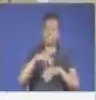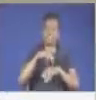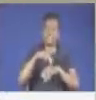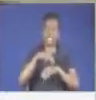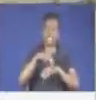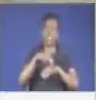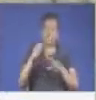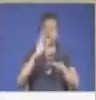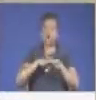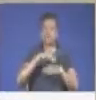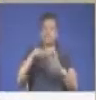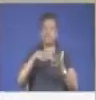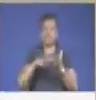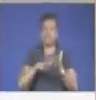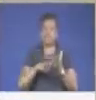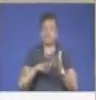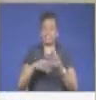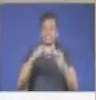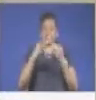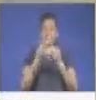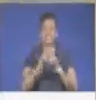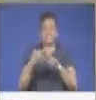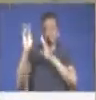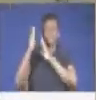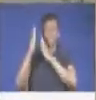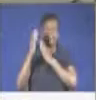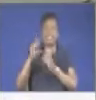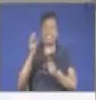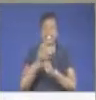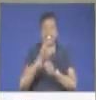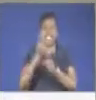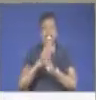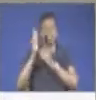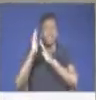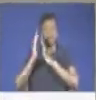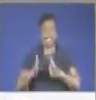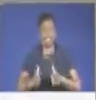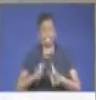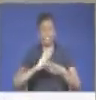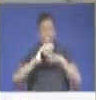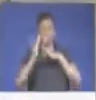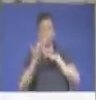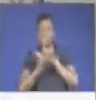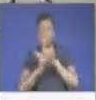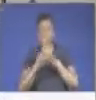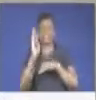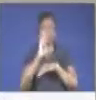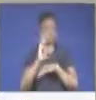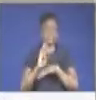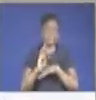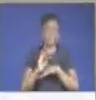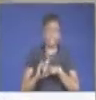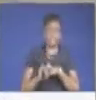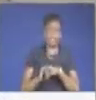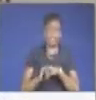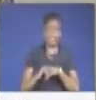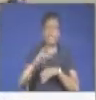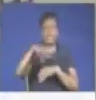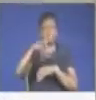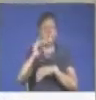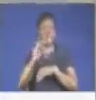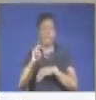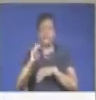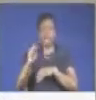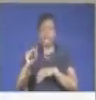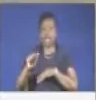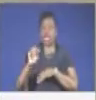of Bahamians and Haitian Bahamians, we have Jamaicans, we have Chileans, we have Brazilians, we have from Panama, we've